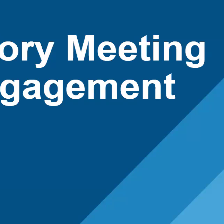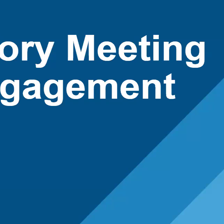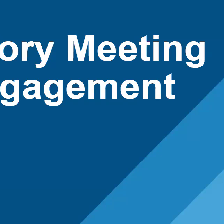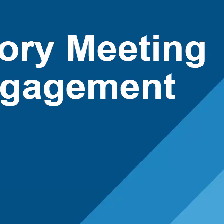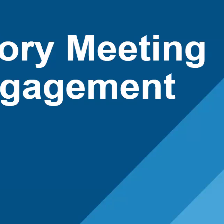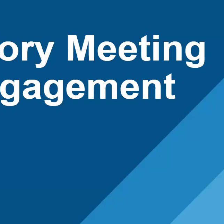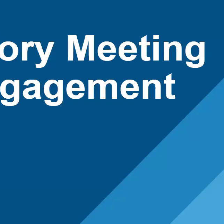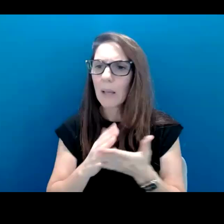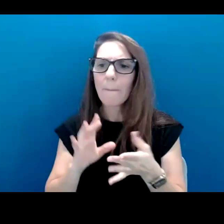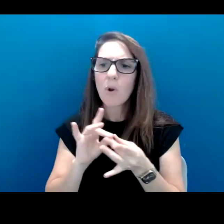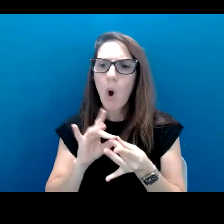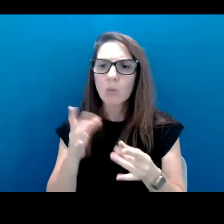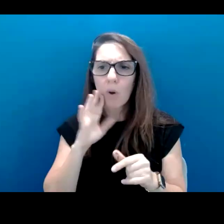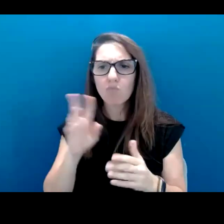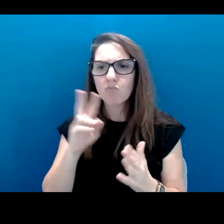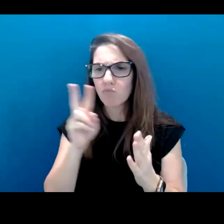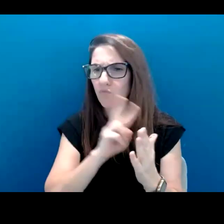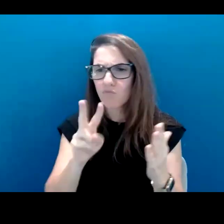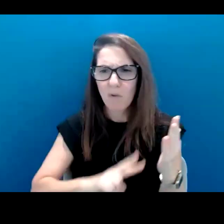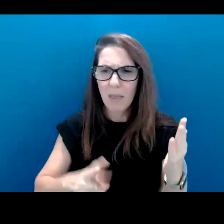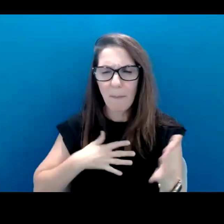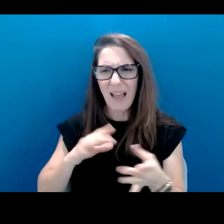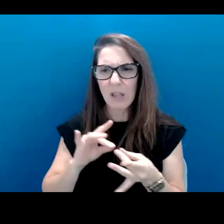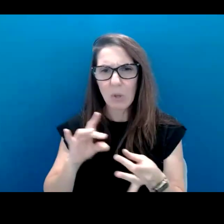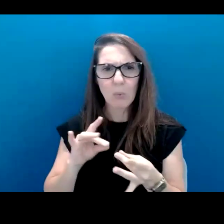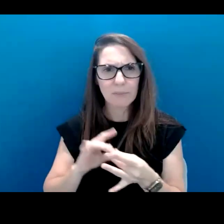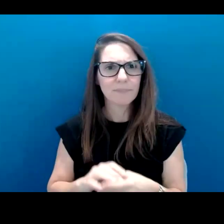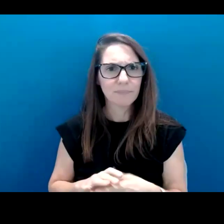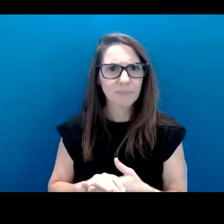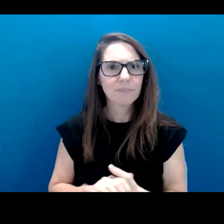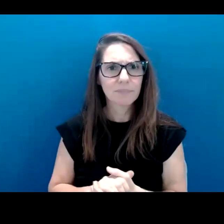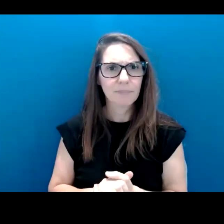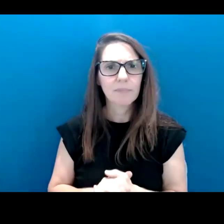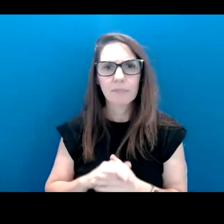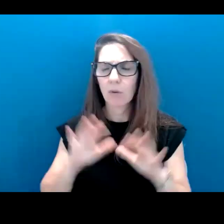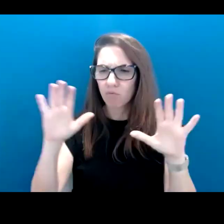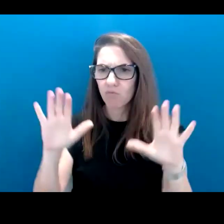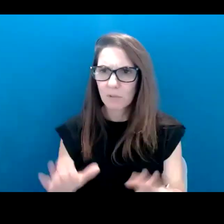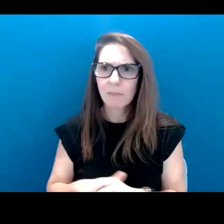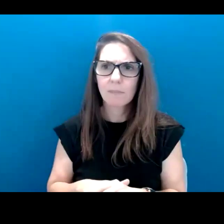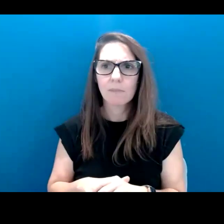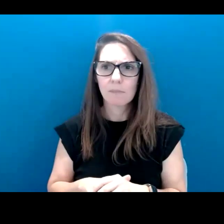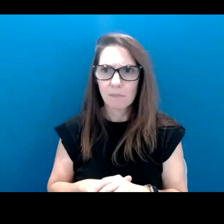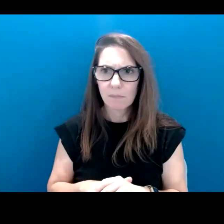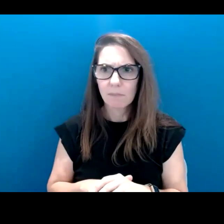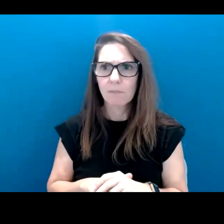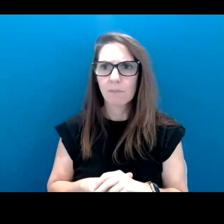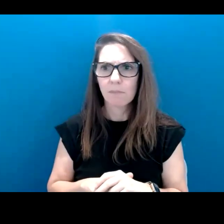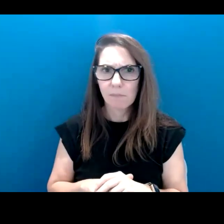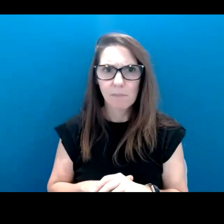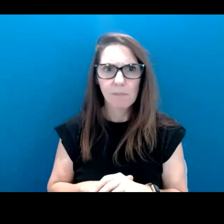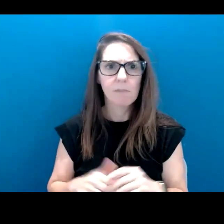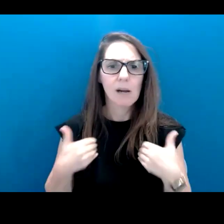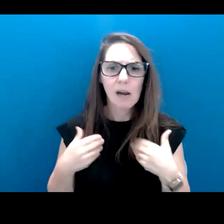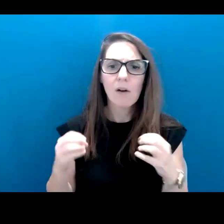some notes and I'll just talk them through. We can just advance. Yeah, here we go. This is great. All right, so there were more